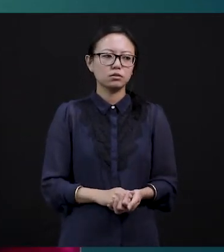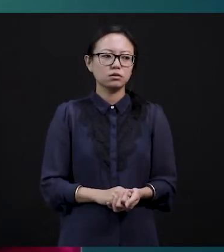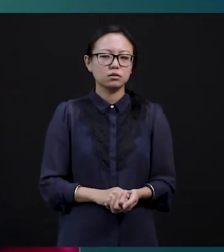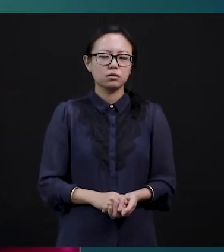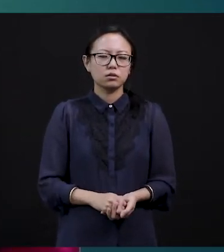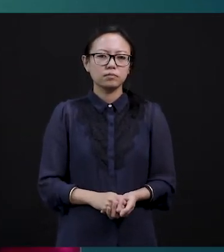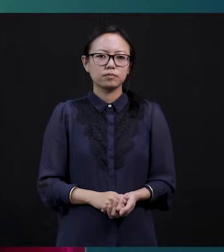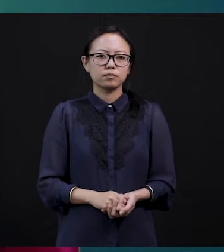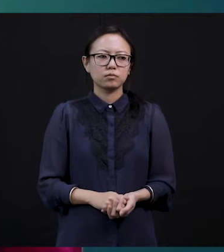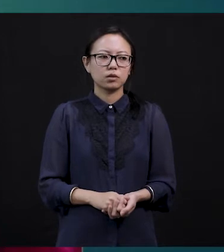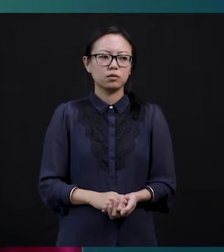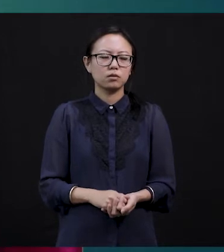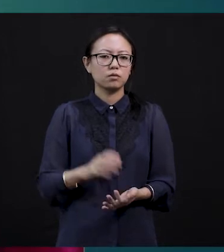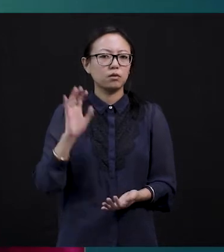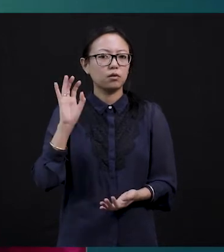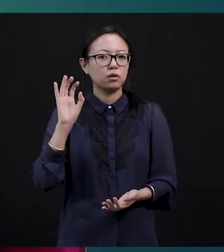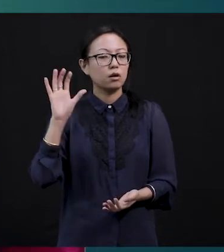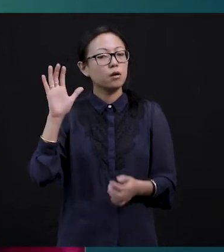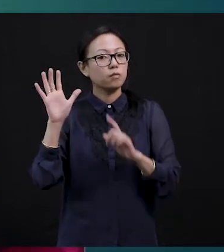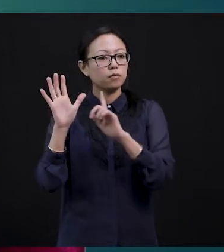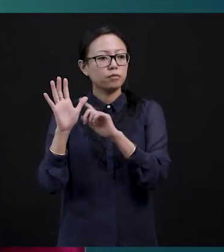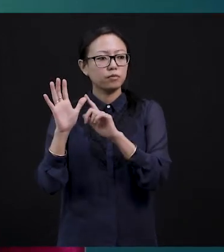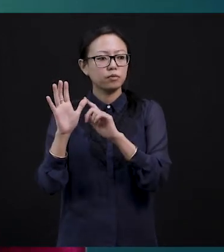market. The fifth one is convenience to